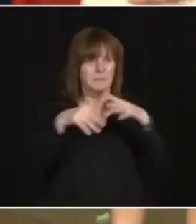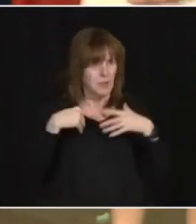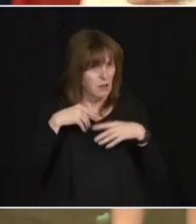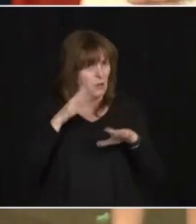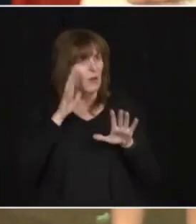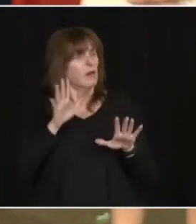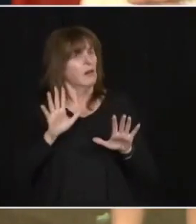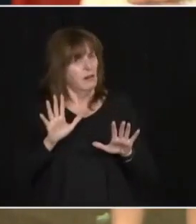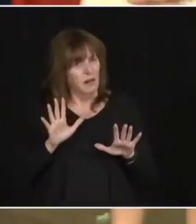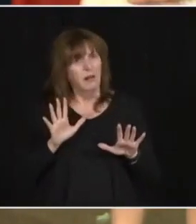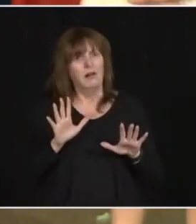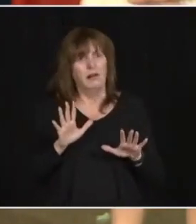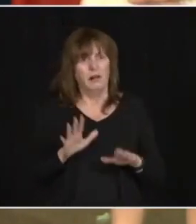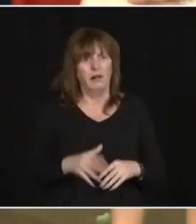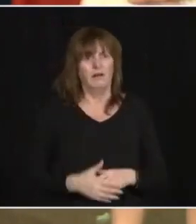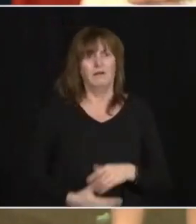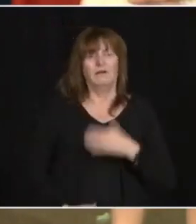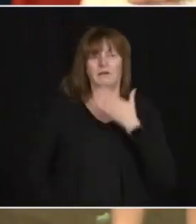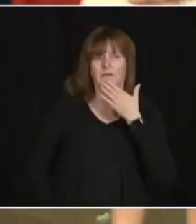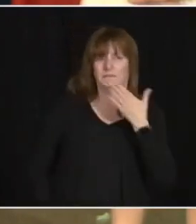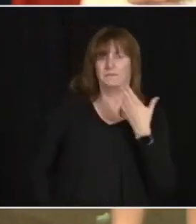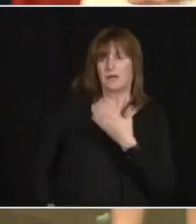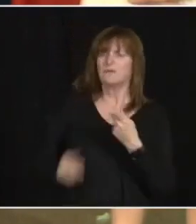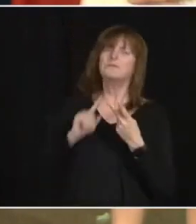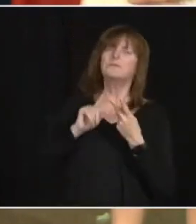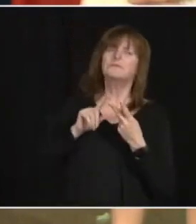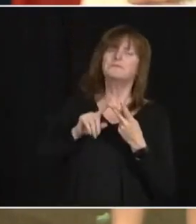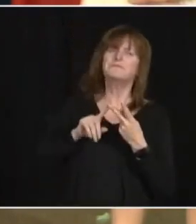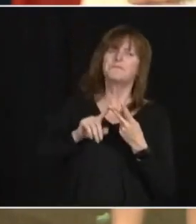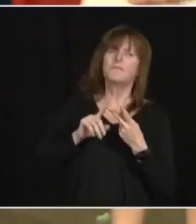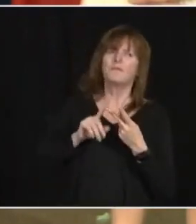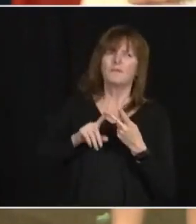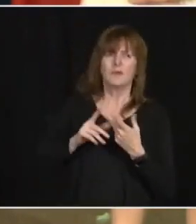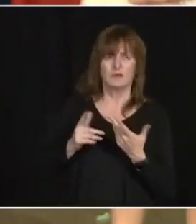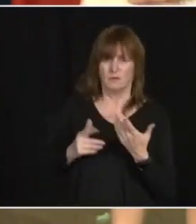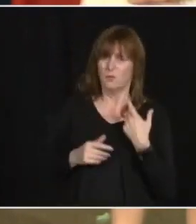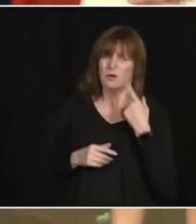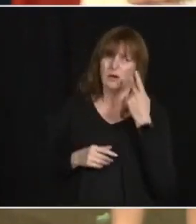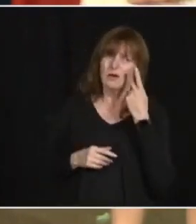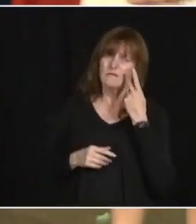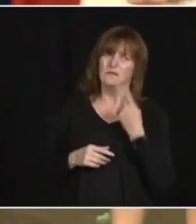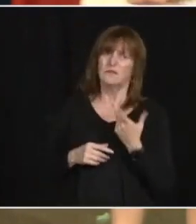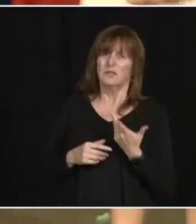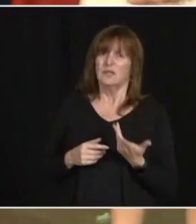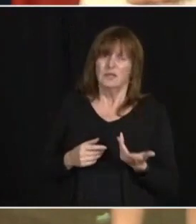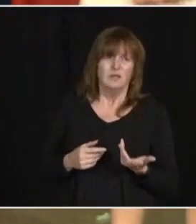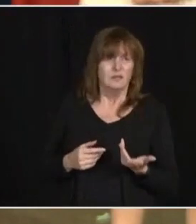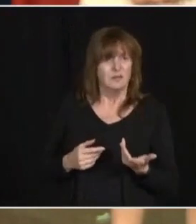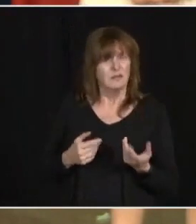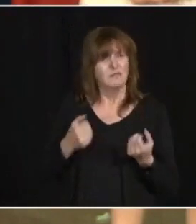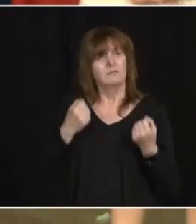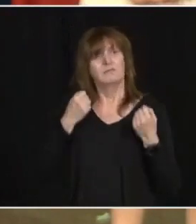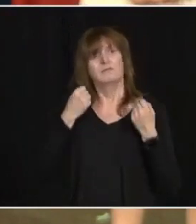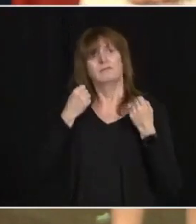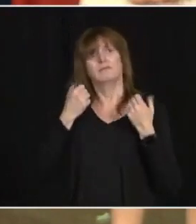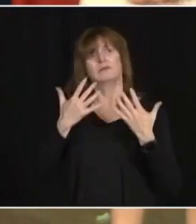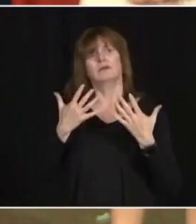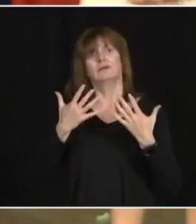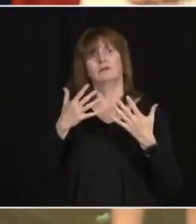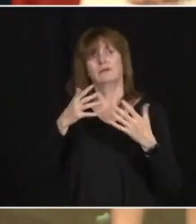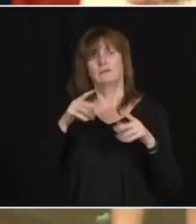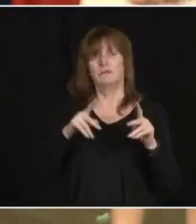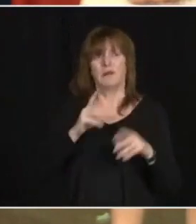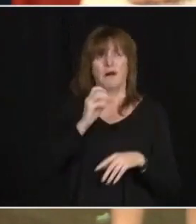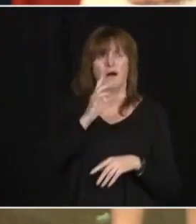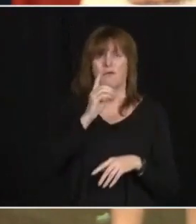Thank you, Premier. I mean, you know, we've still seen you know, hundreds of people die in long-term care homes. Many more are